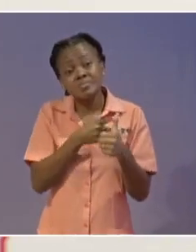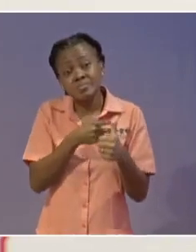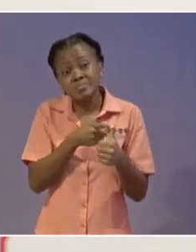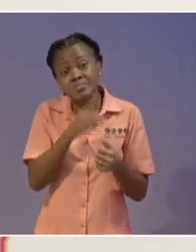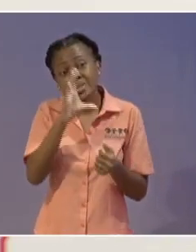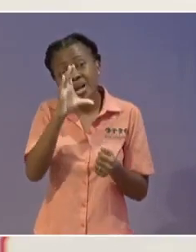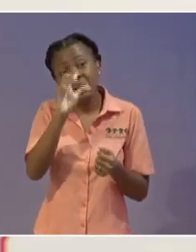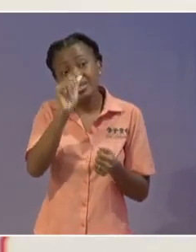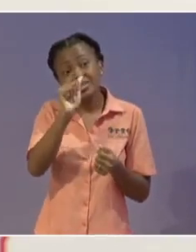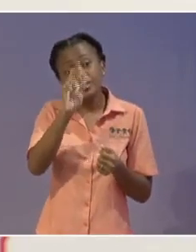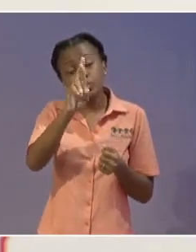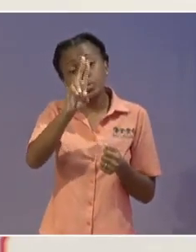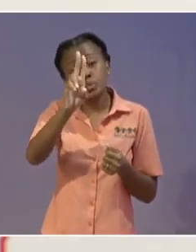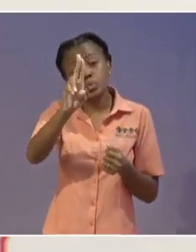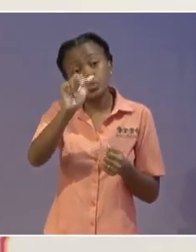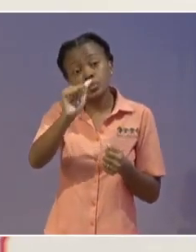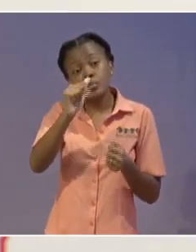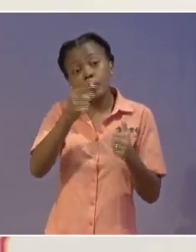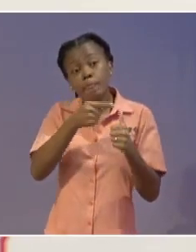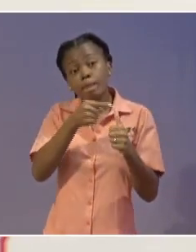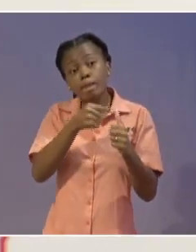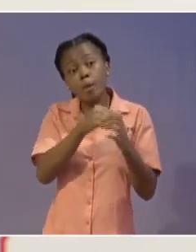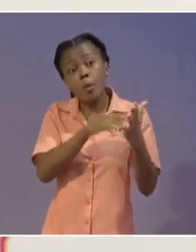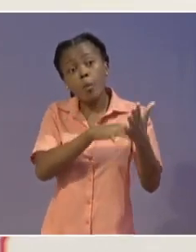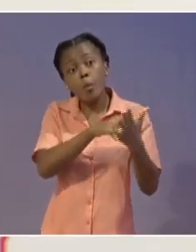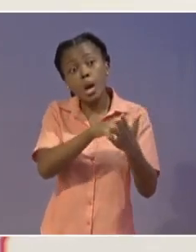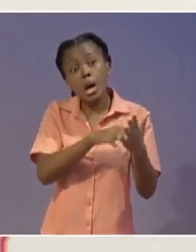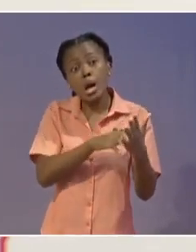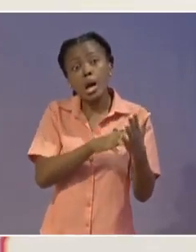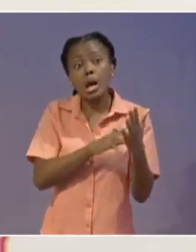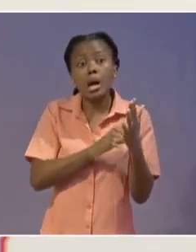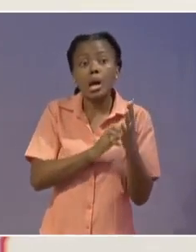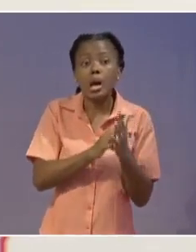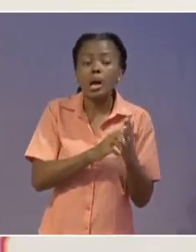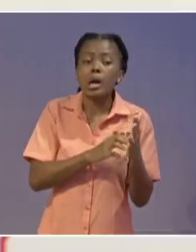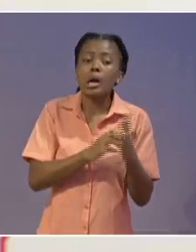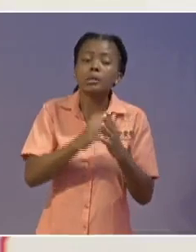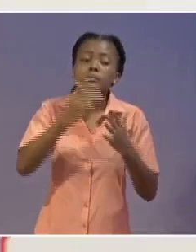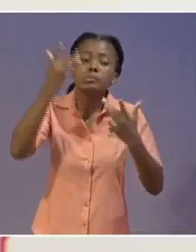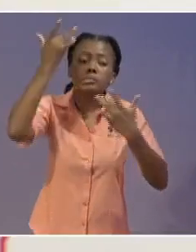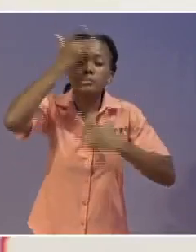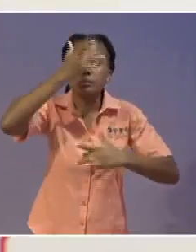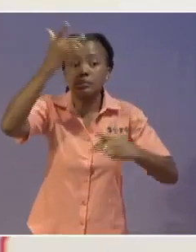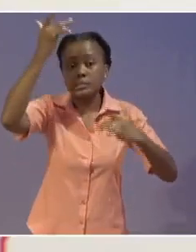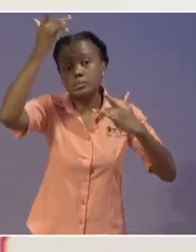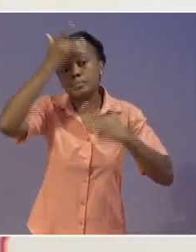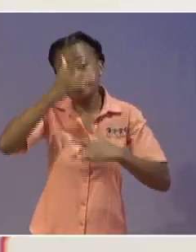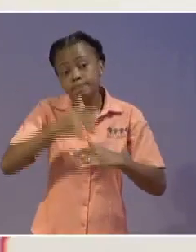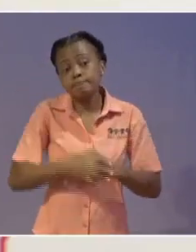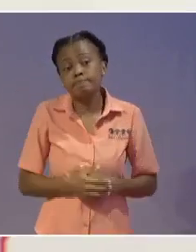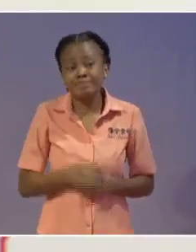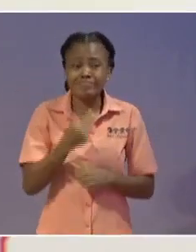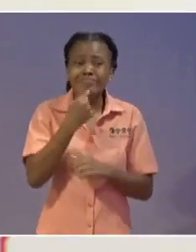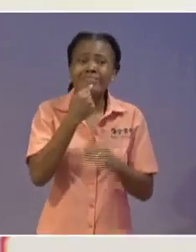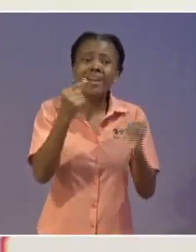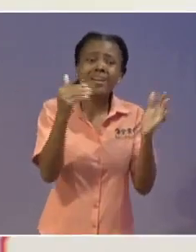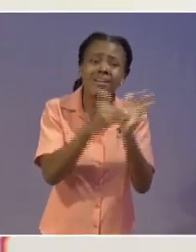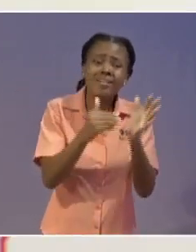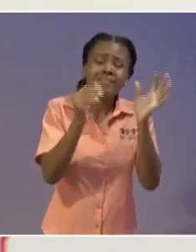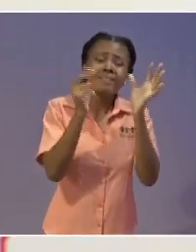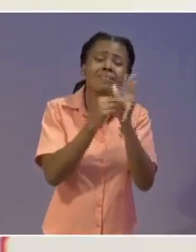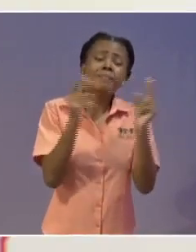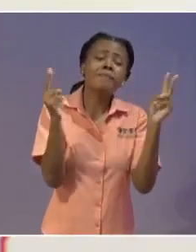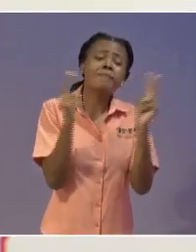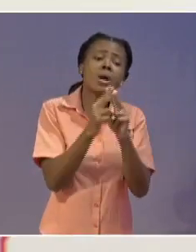at critically ill, especially the ones who are younger. And that's why I reiterated it's really, really important, because we don't want